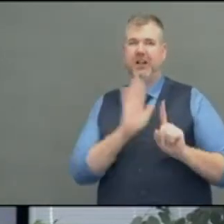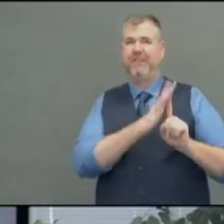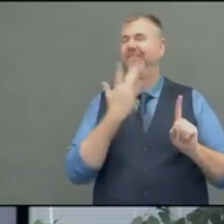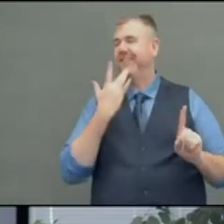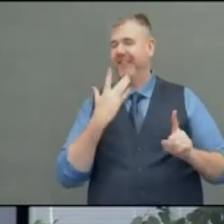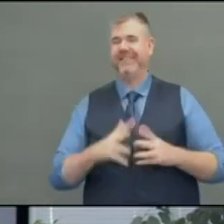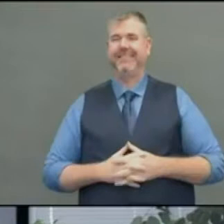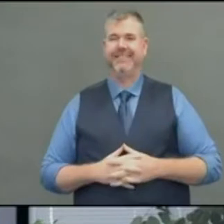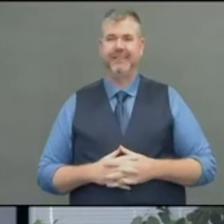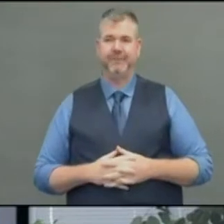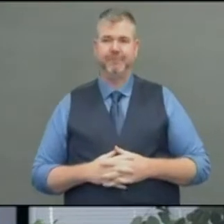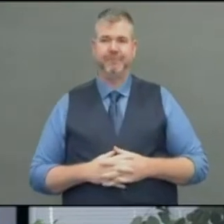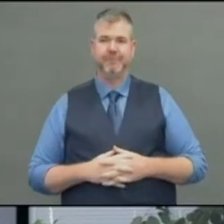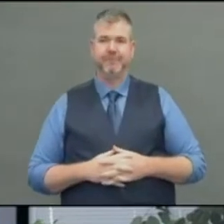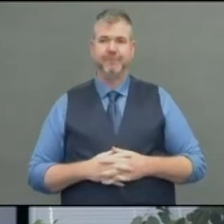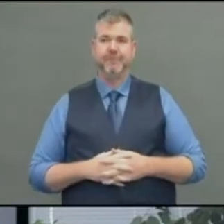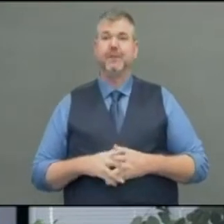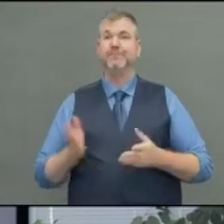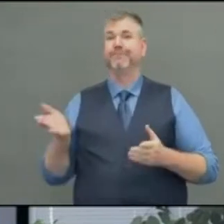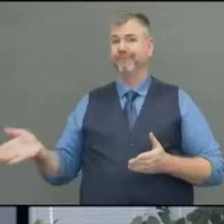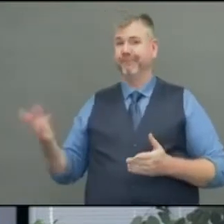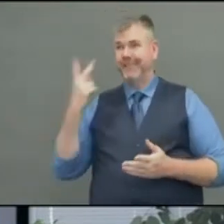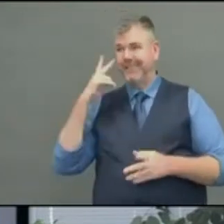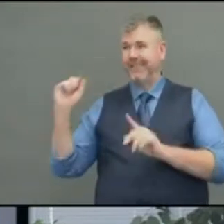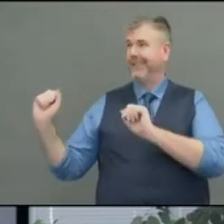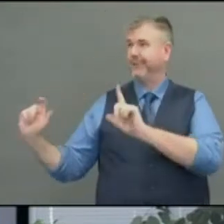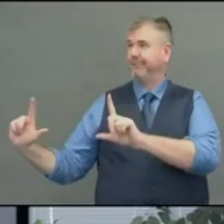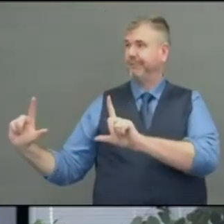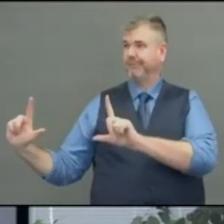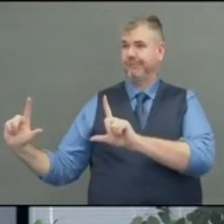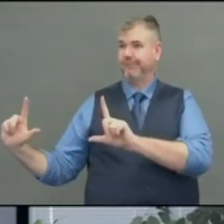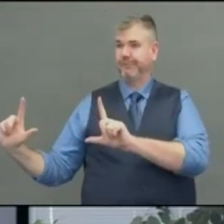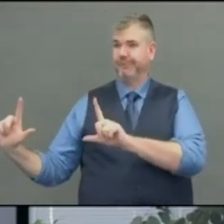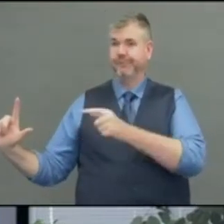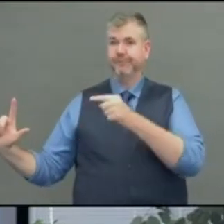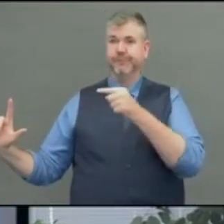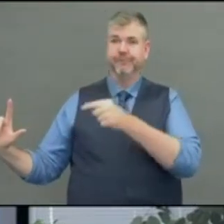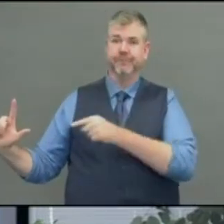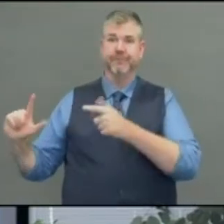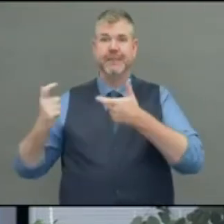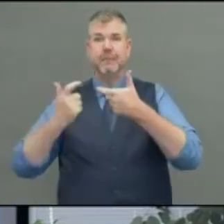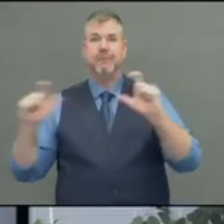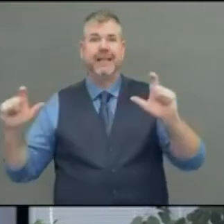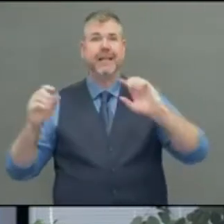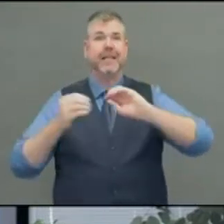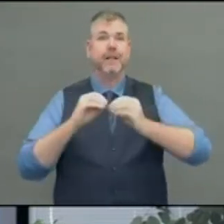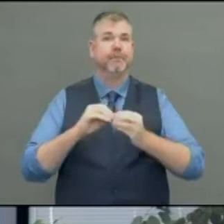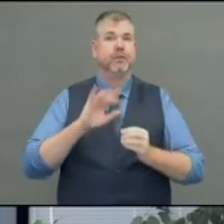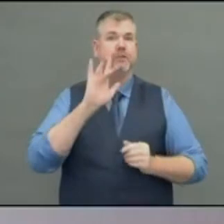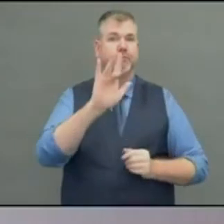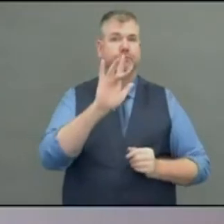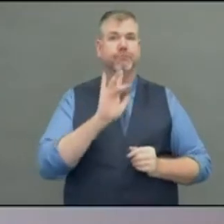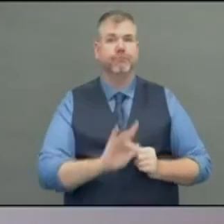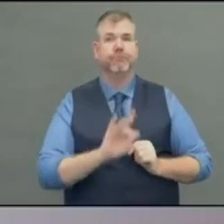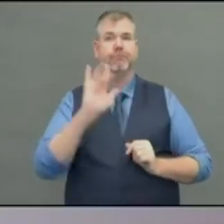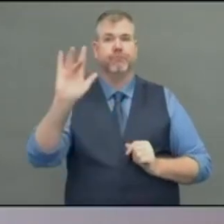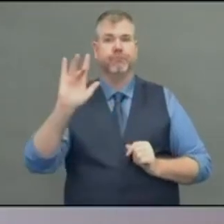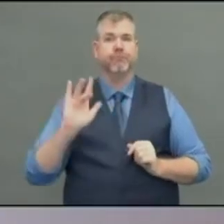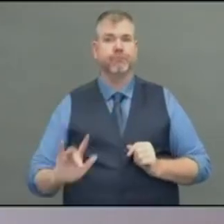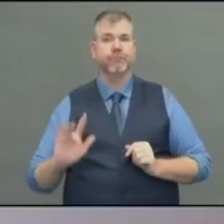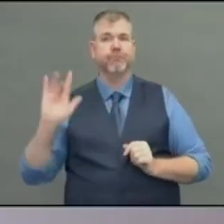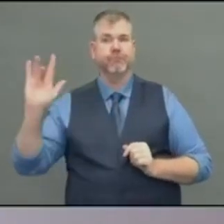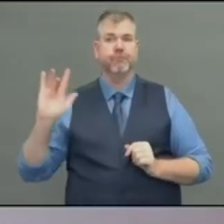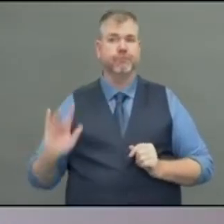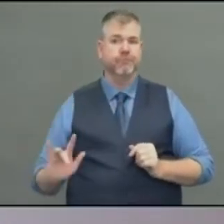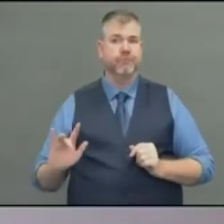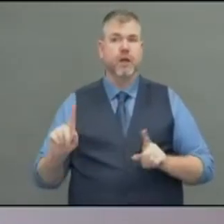And there might be a little bit of a glare, but if you'll notice, it's got the nice big numbers, but it also has a photo feature. Oh, wow.